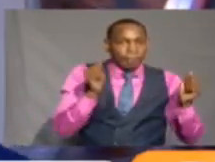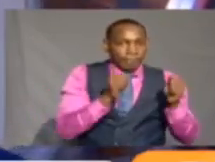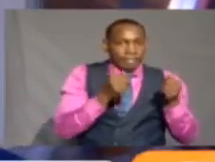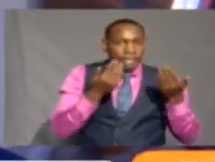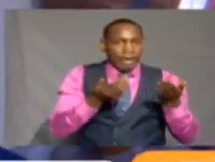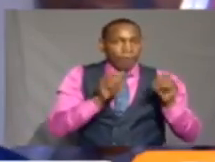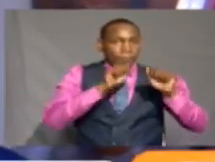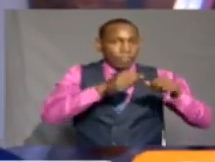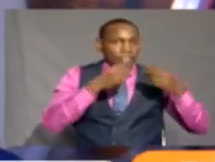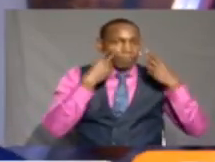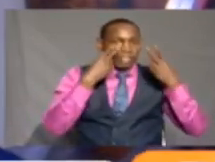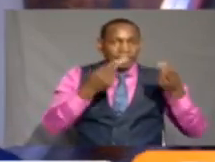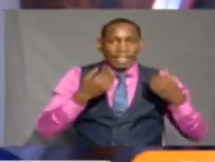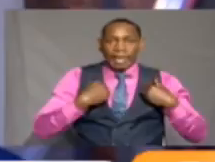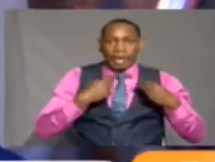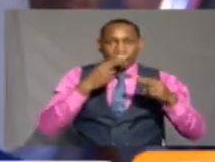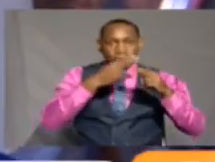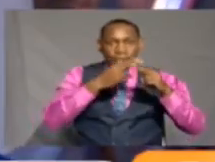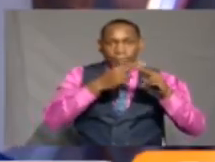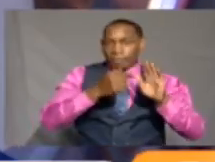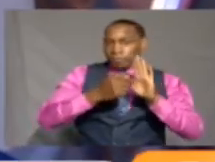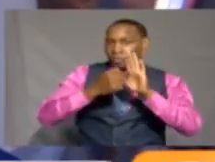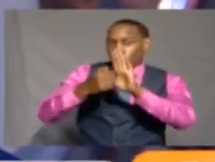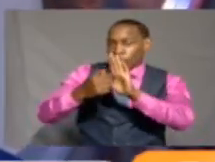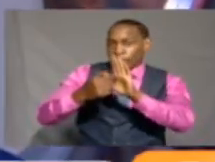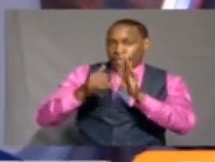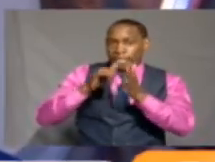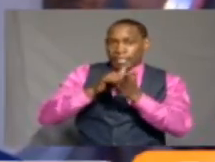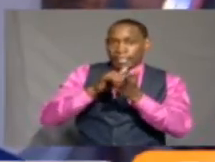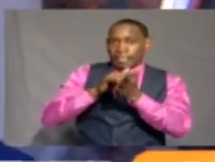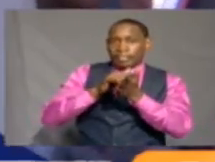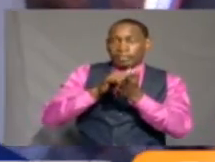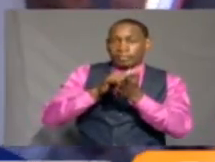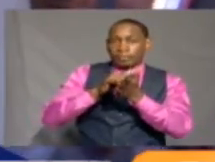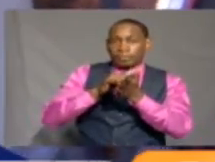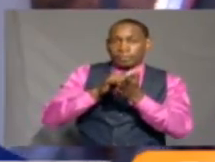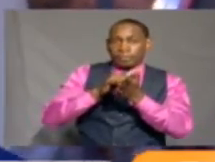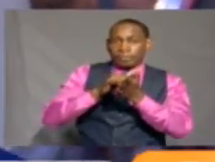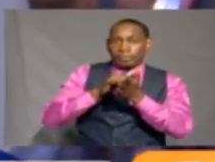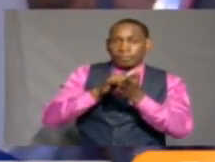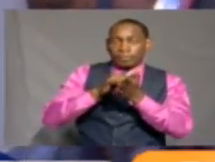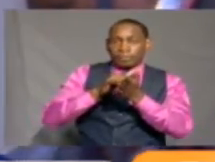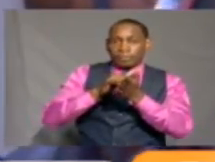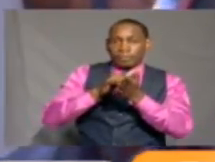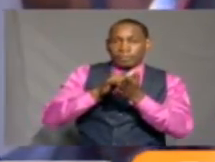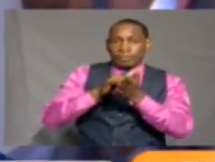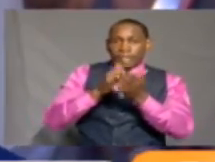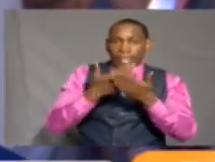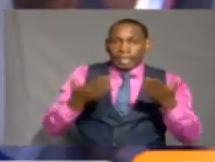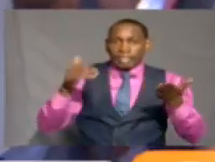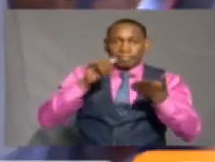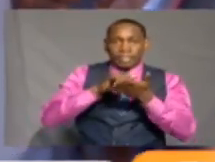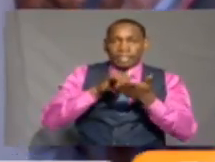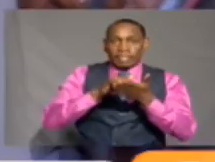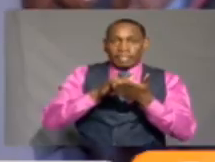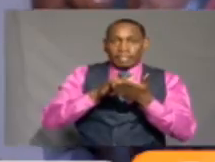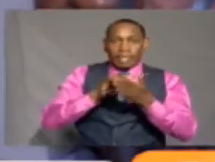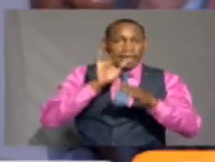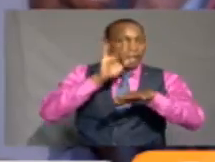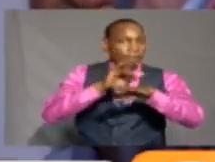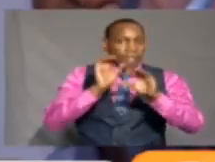can see, there is a label indicating that this is a seized, these are seized items that should not be tampered